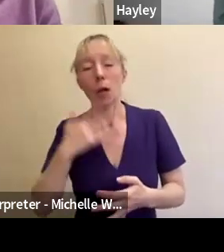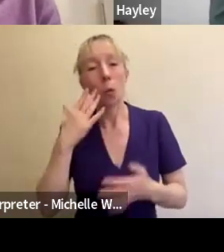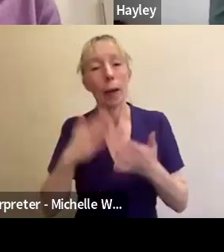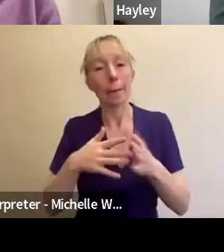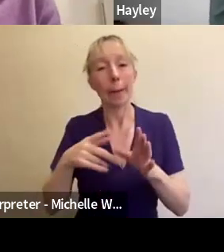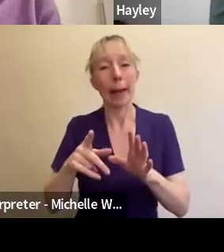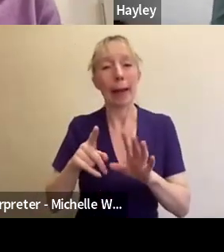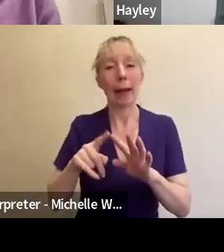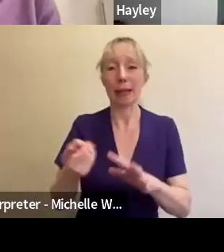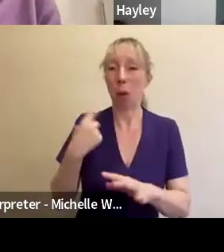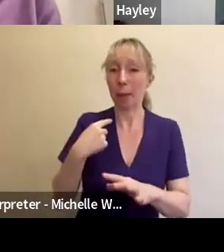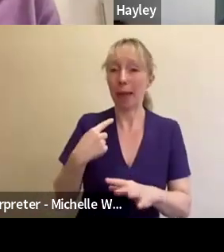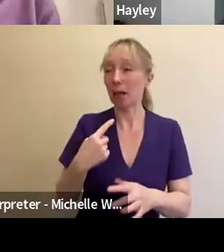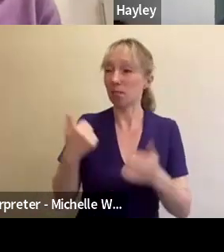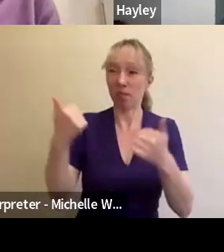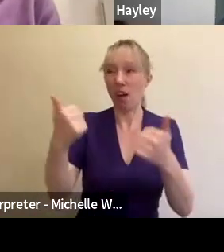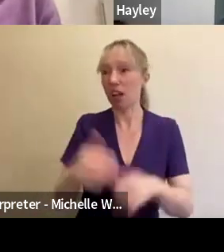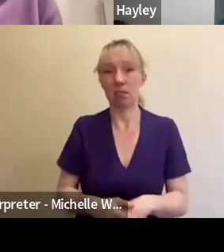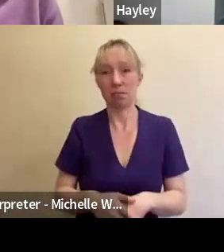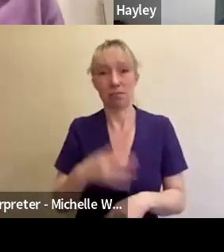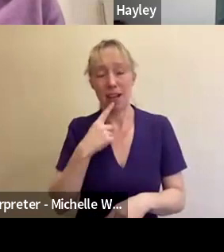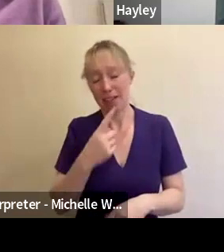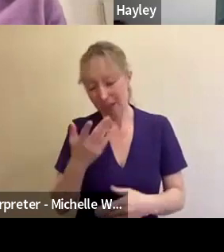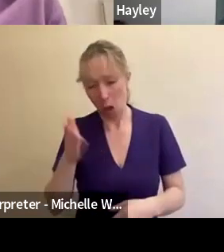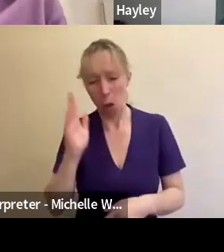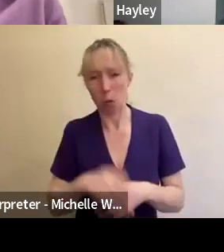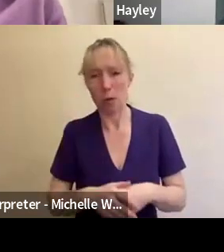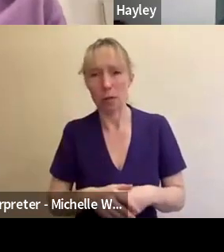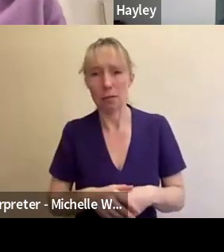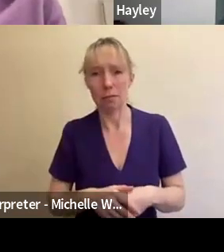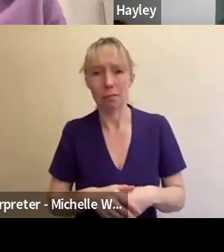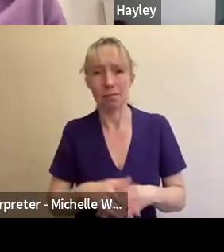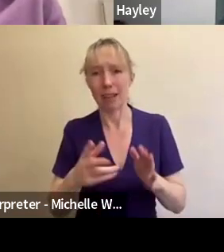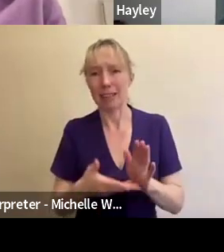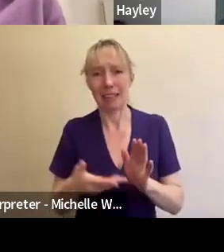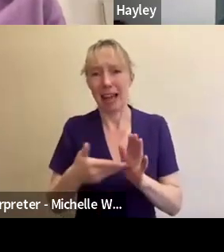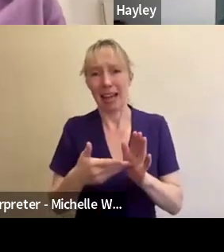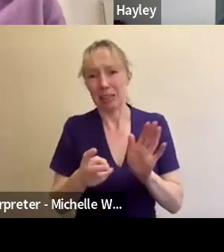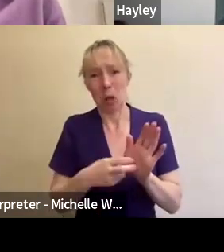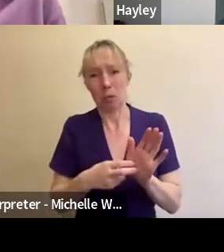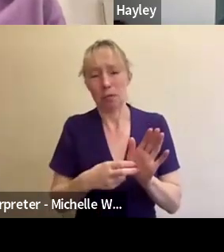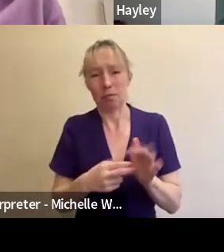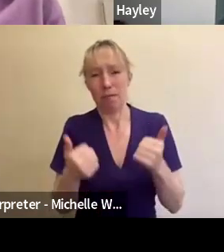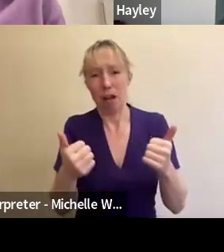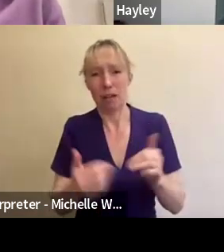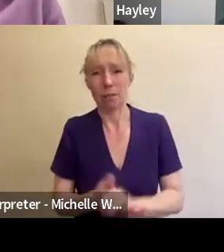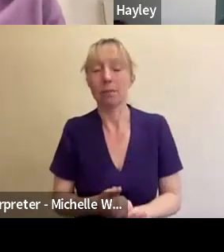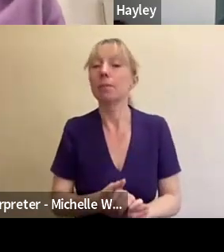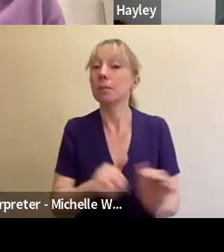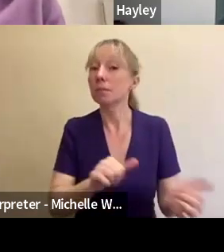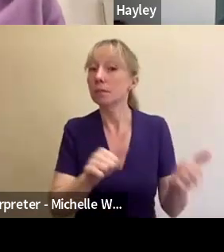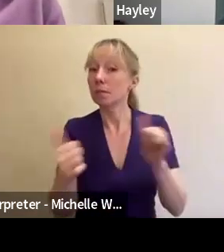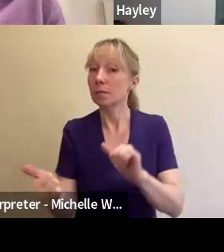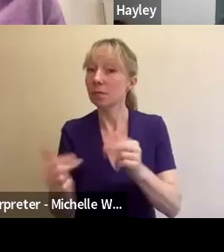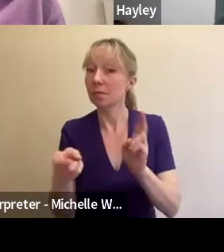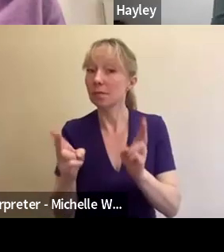yeah, go. Let's just put a note, and that's not a big problem. And another word that's